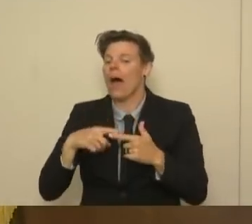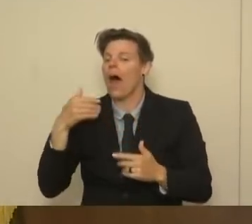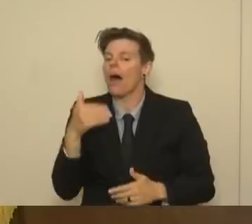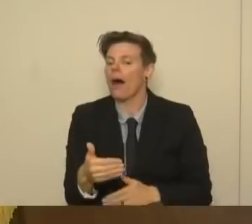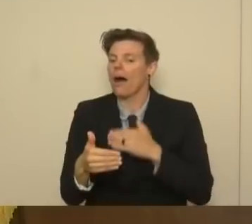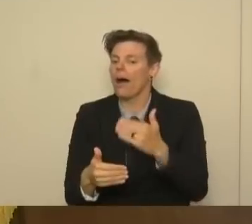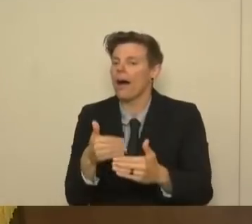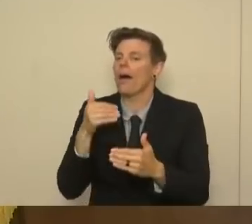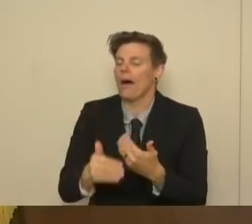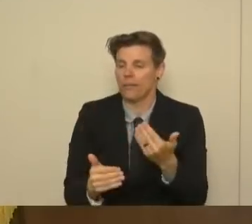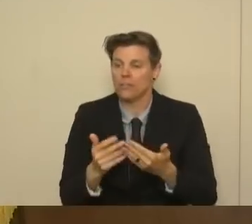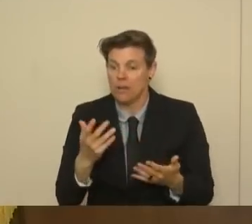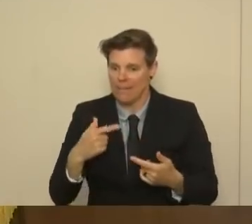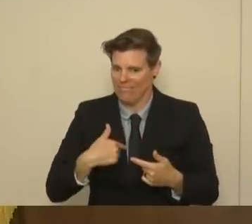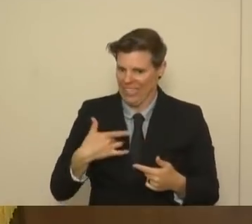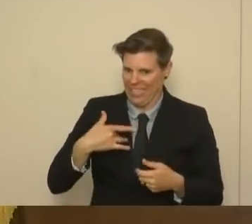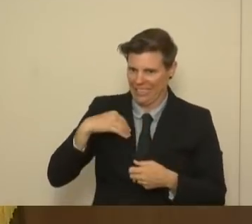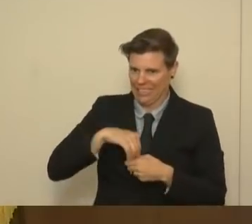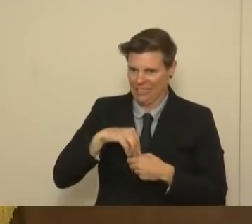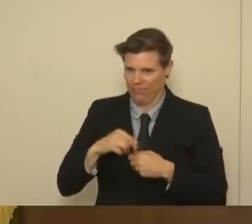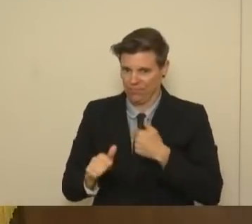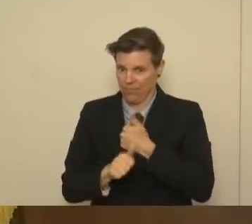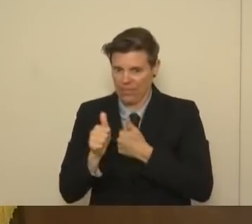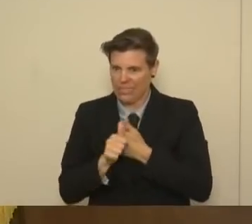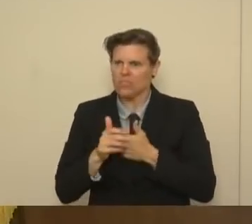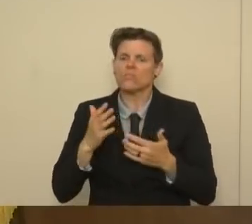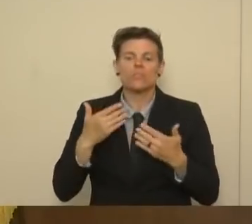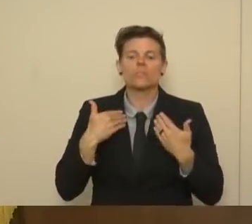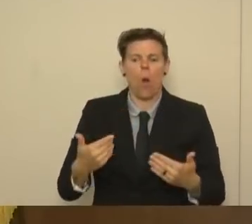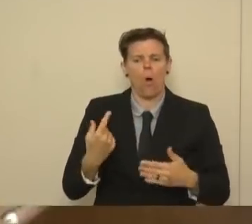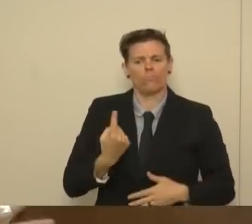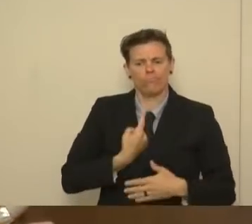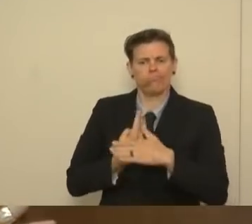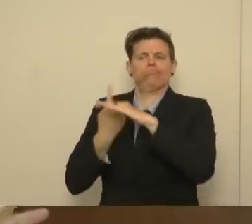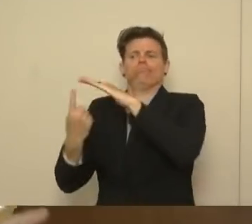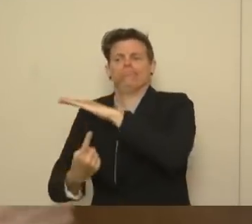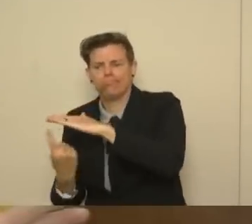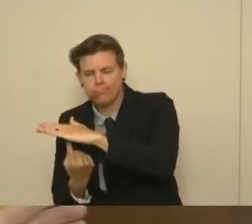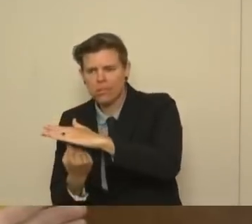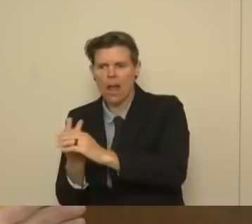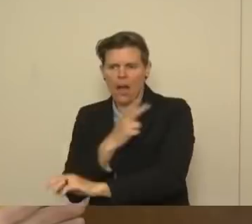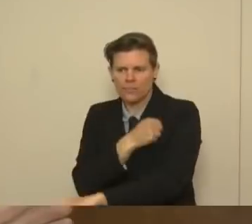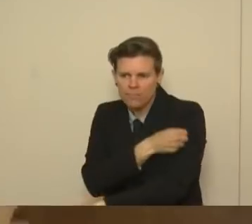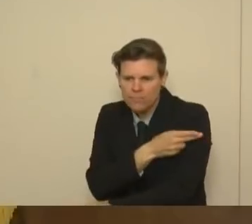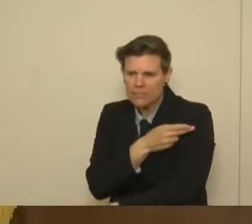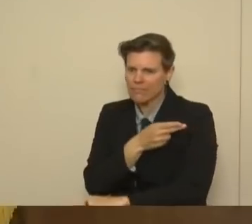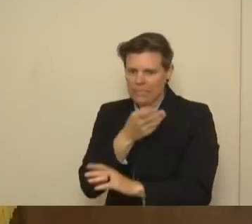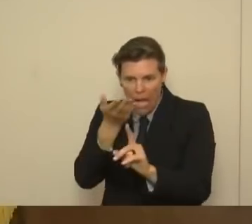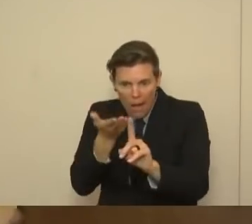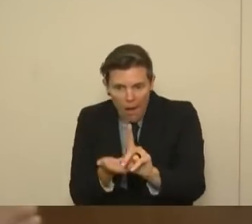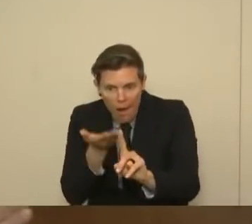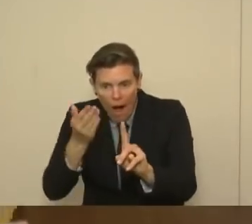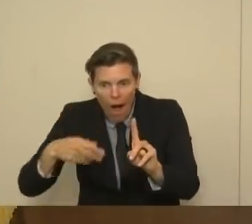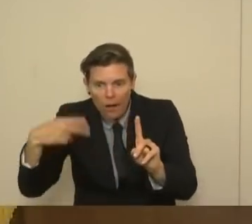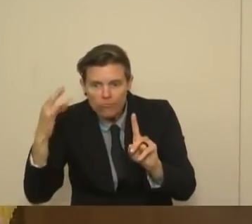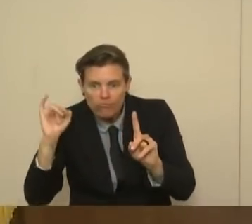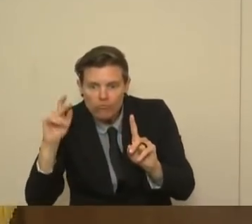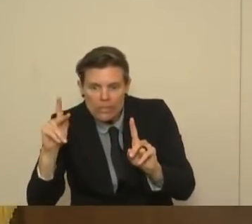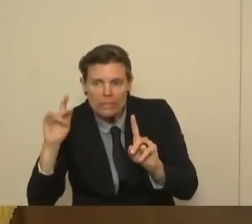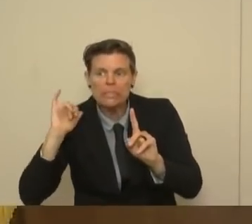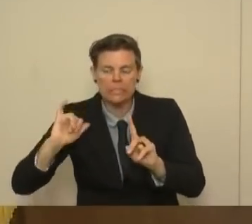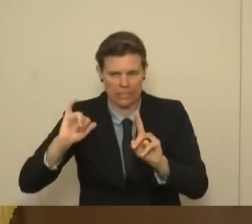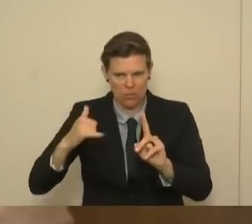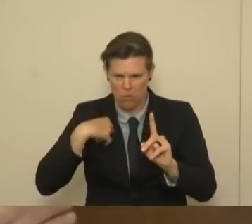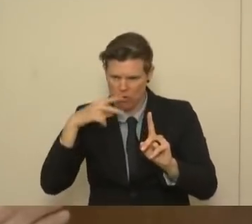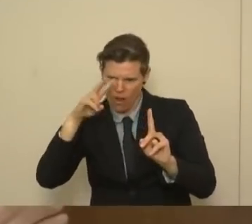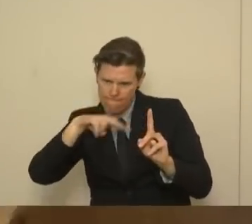So mitigating means that you don't have people who are at as high risk of dying from COVID or needing hospital or